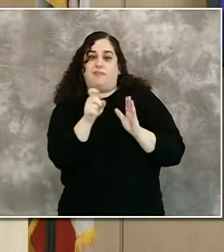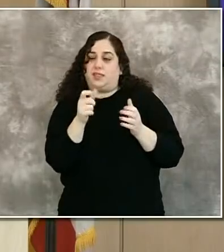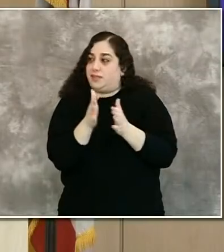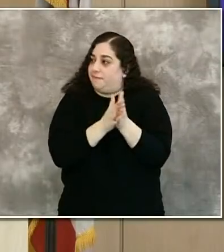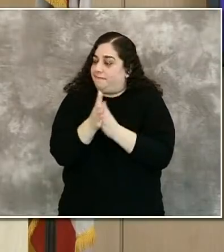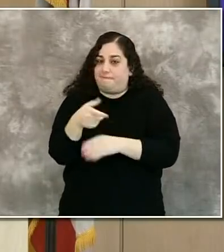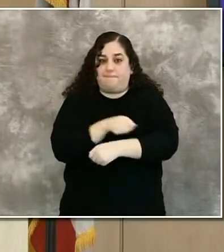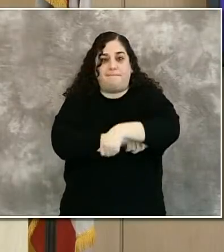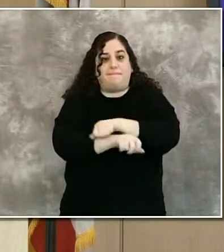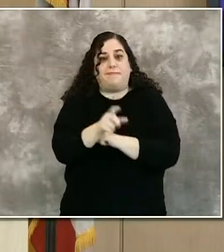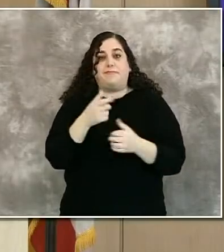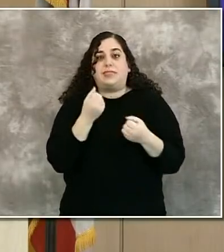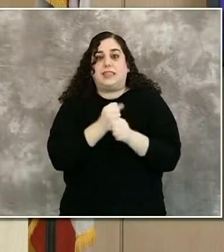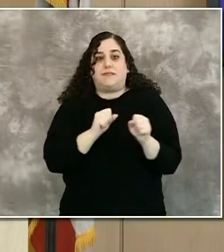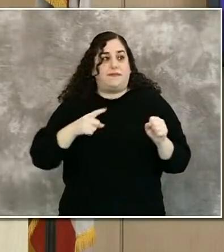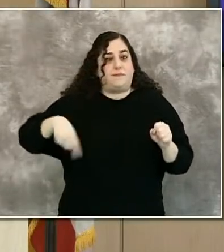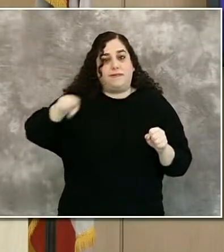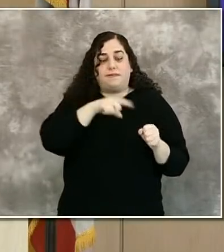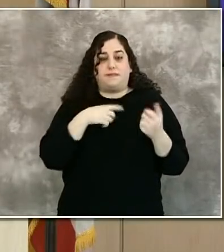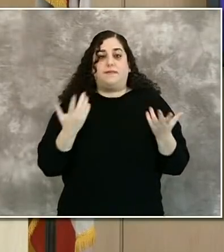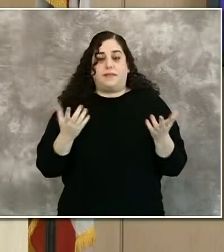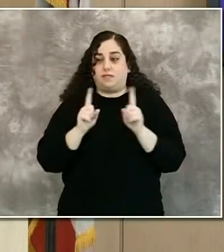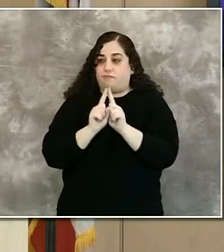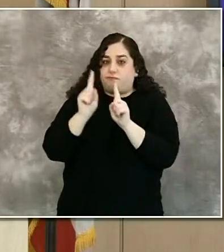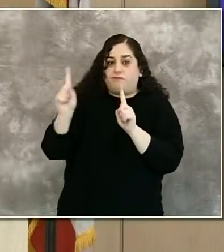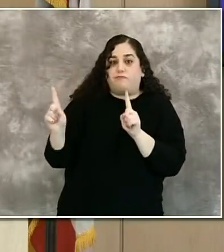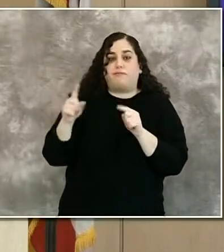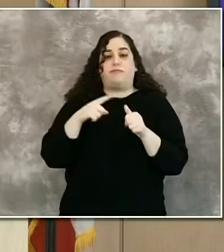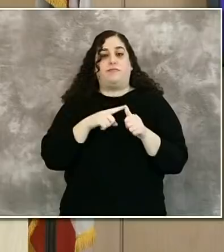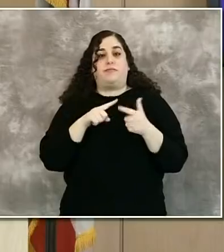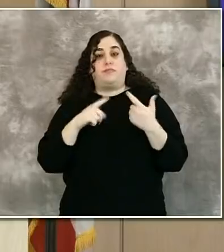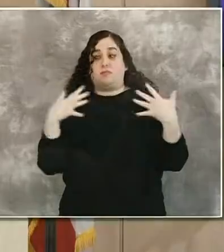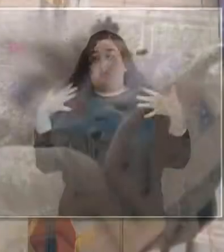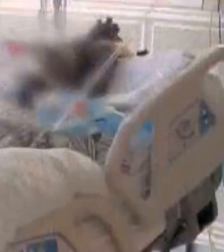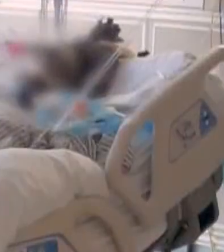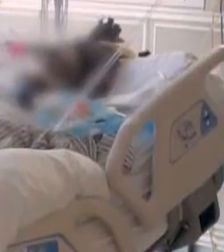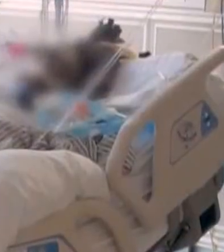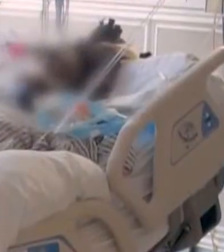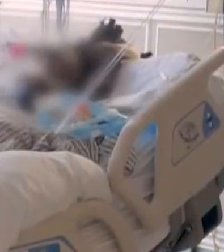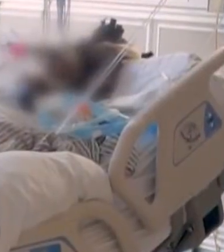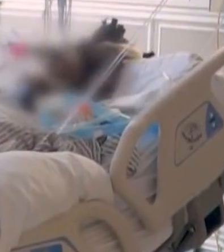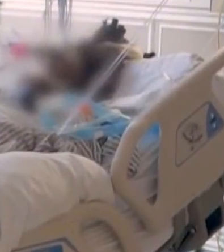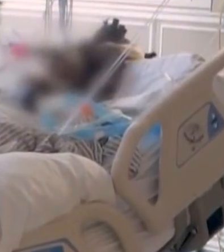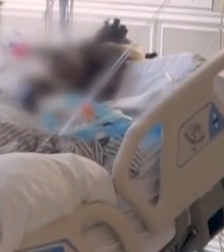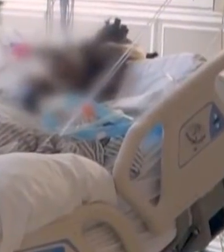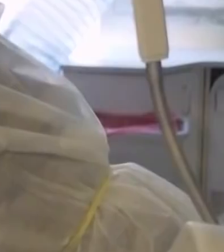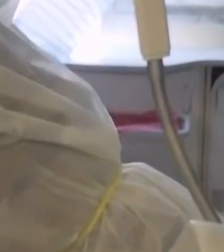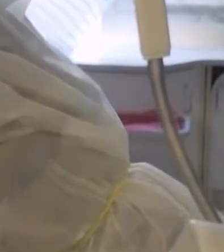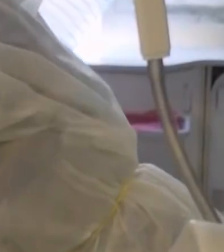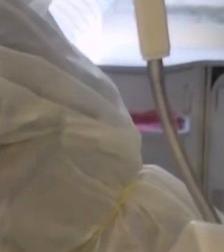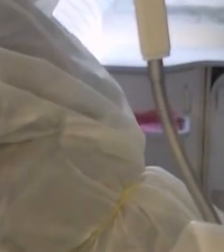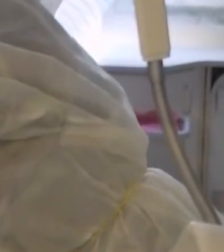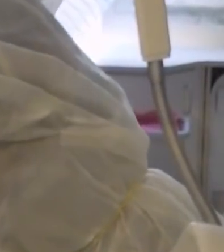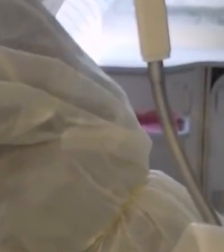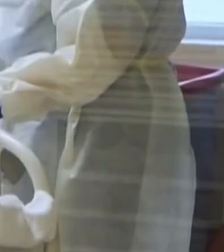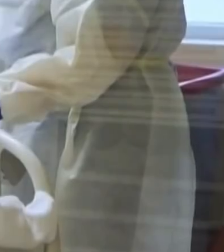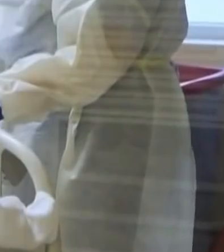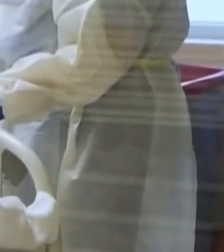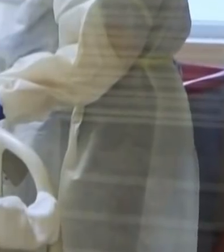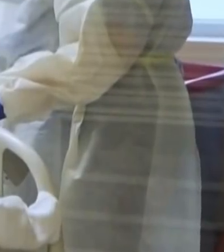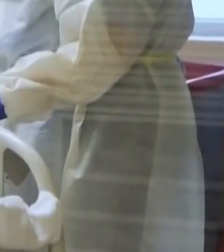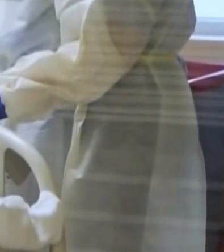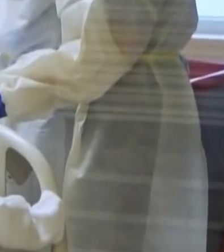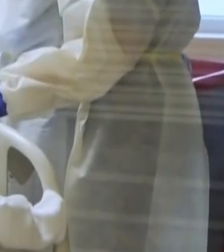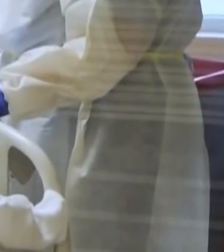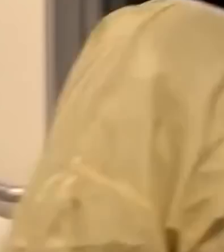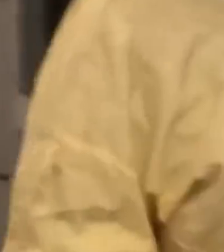distance from non-household members, avoid large indoor settings, wash your hands. And now we are coming together with a new series of efforts from the